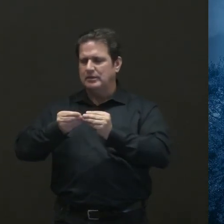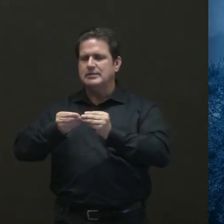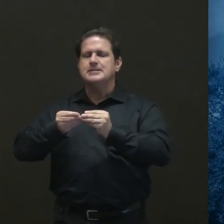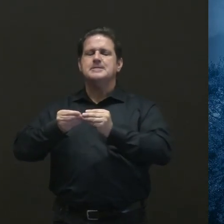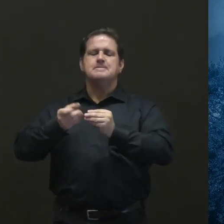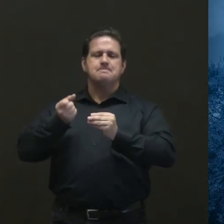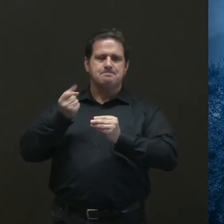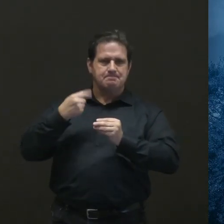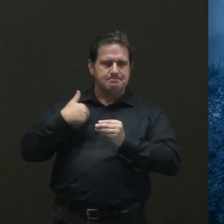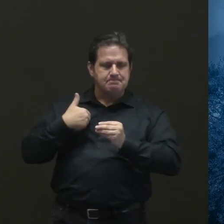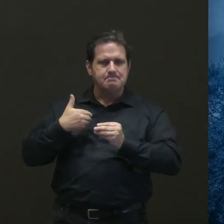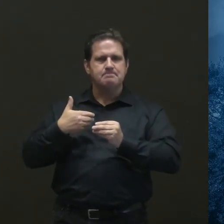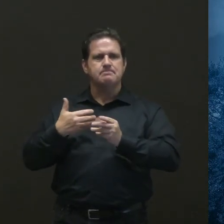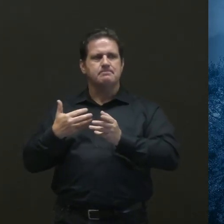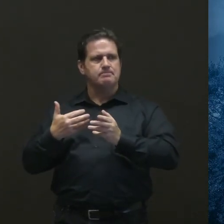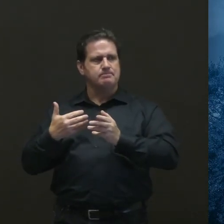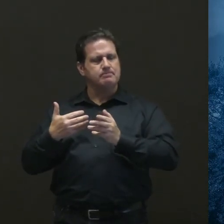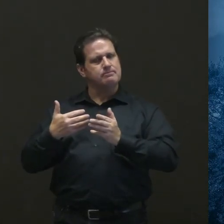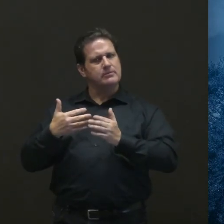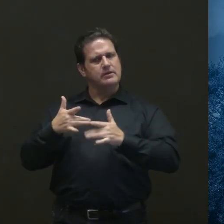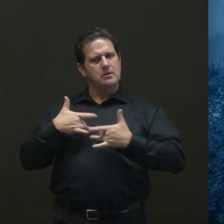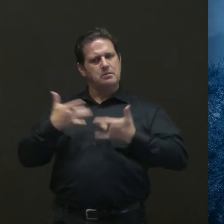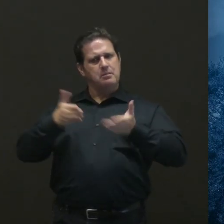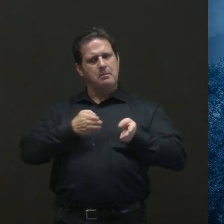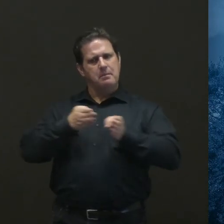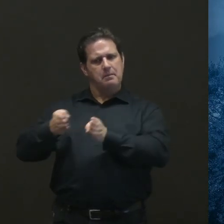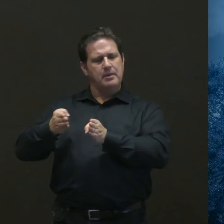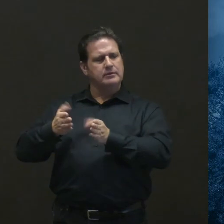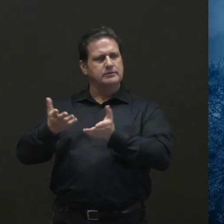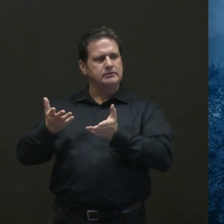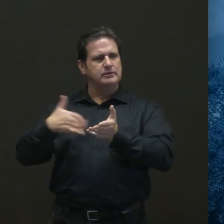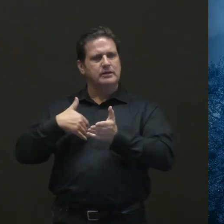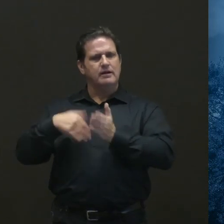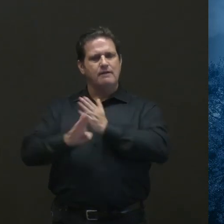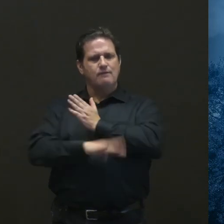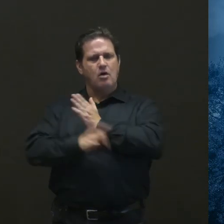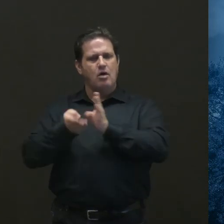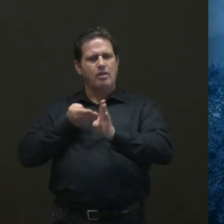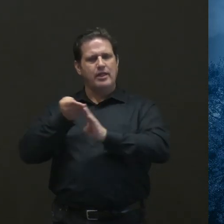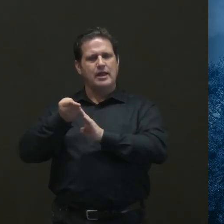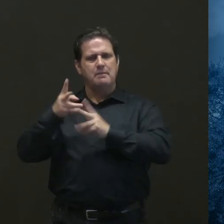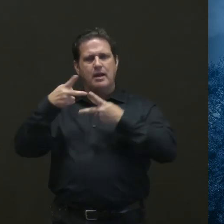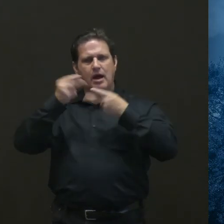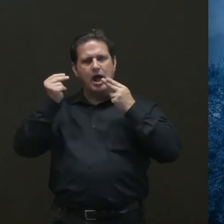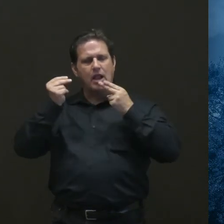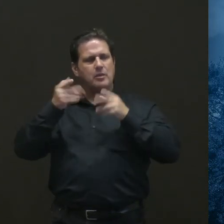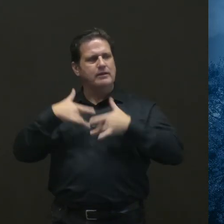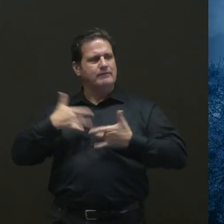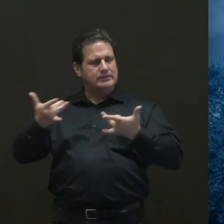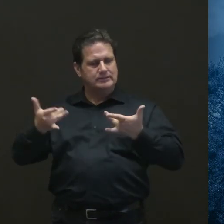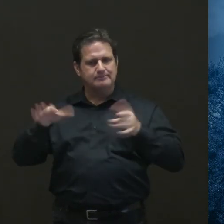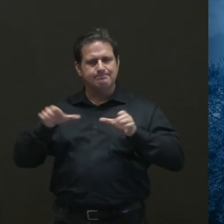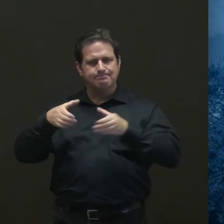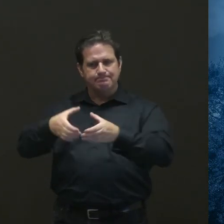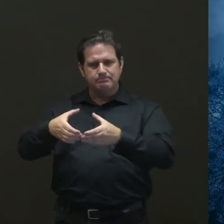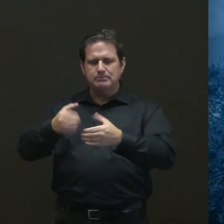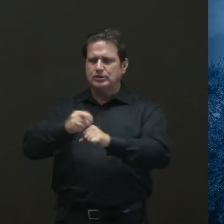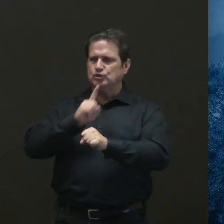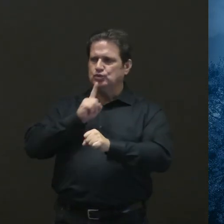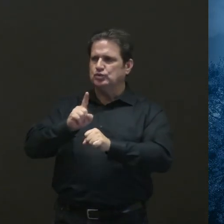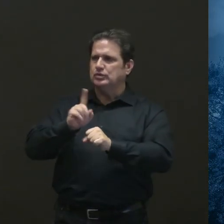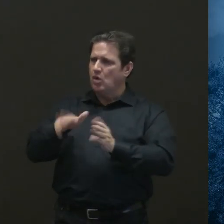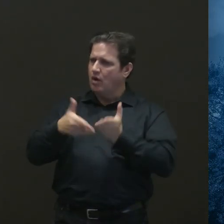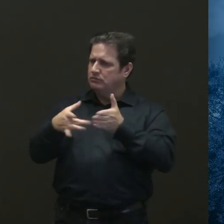who has events planned or is thinking about doing fall-themed or Halloween-themed events to make sure that we can